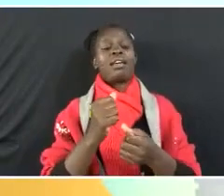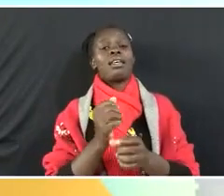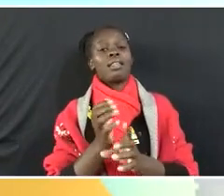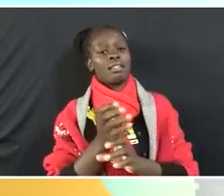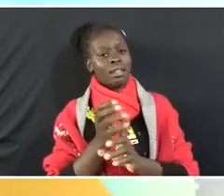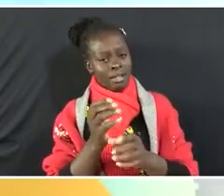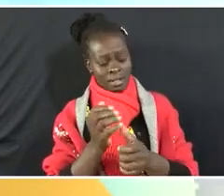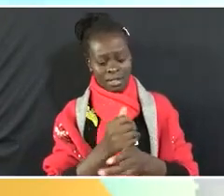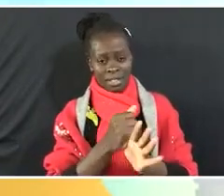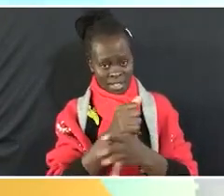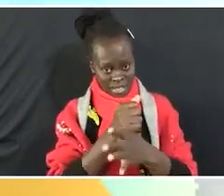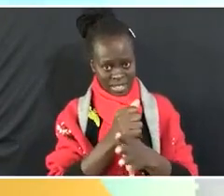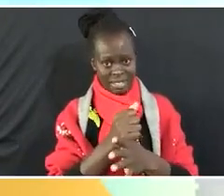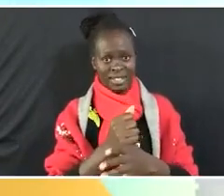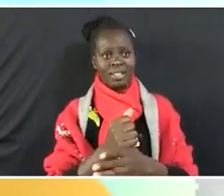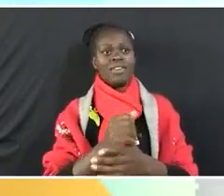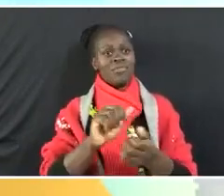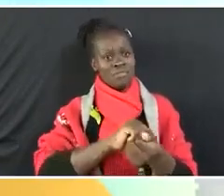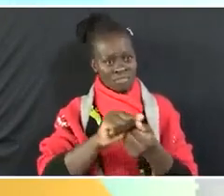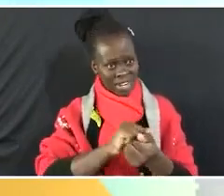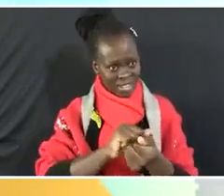the days? Put up your hand.